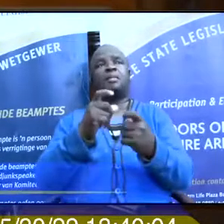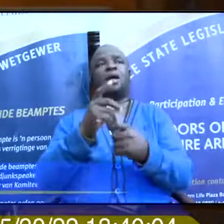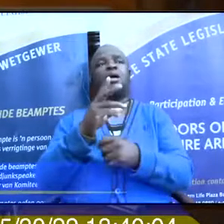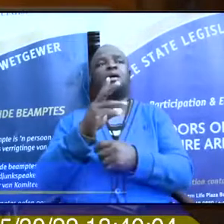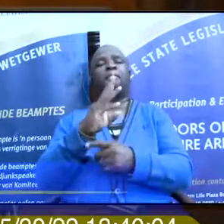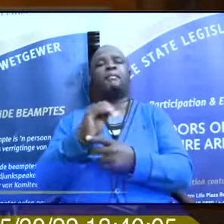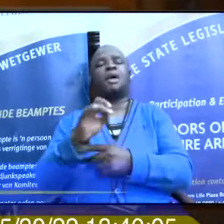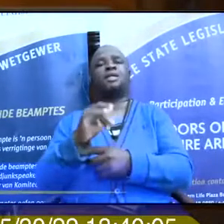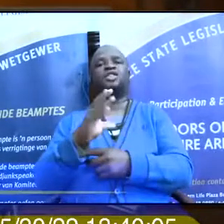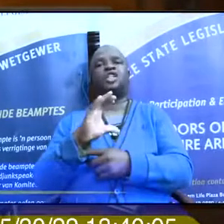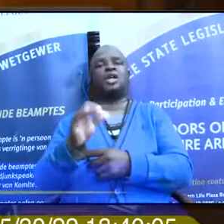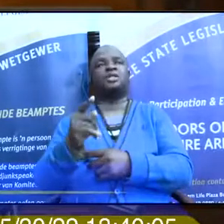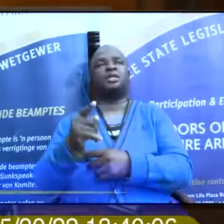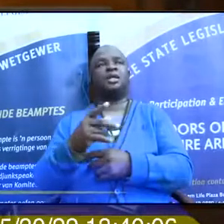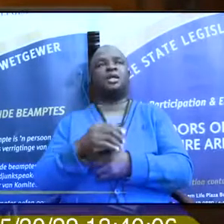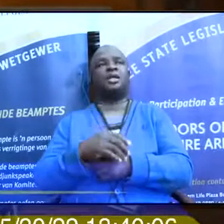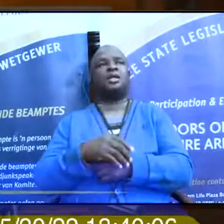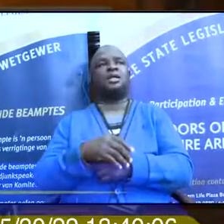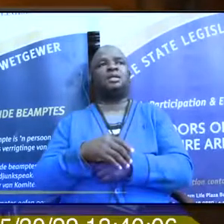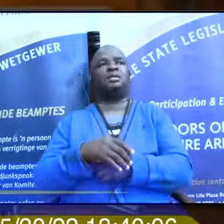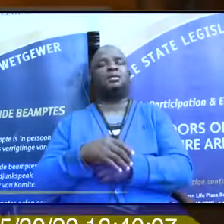mass cash i